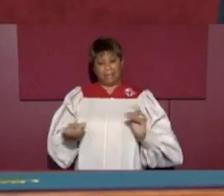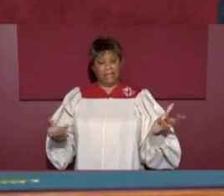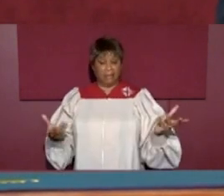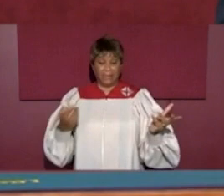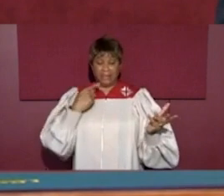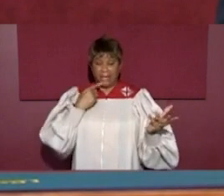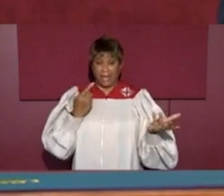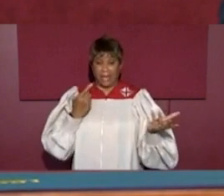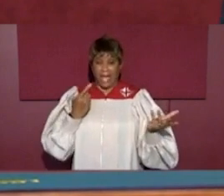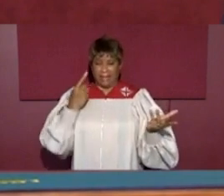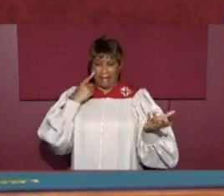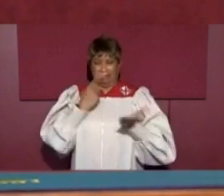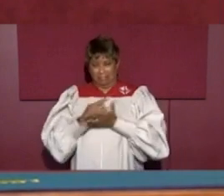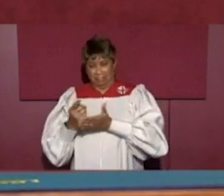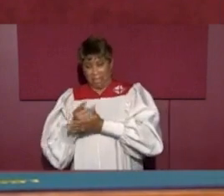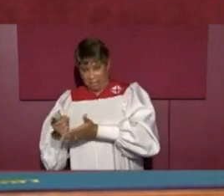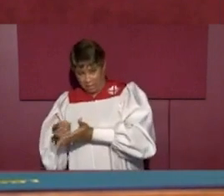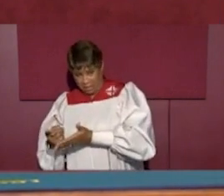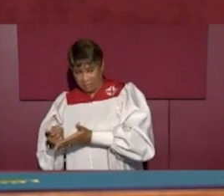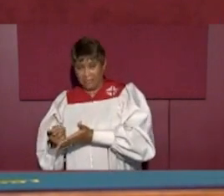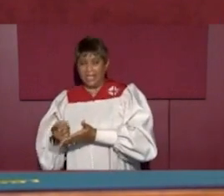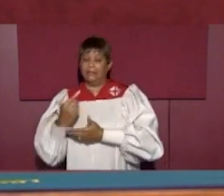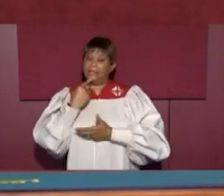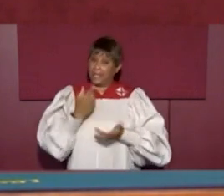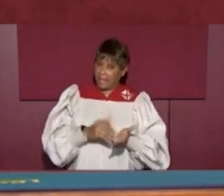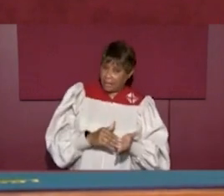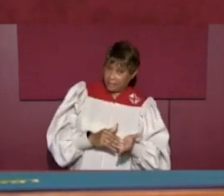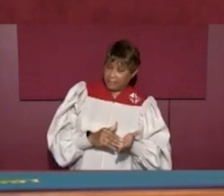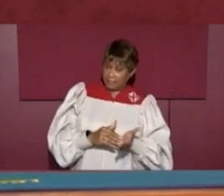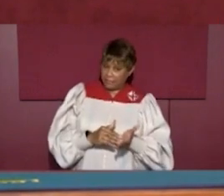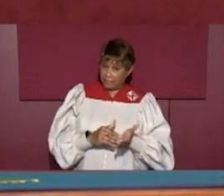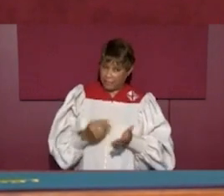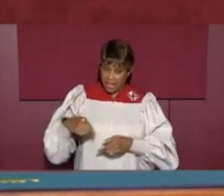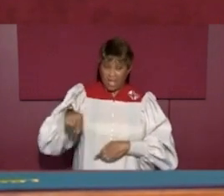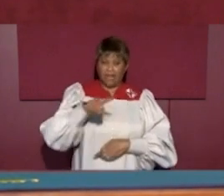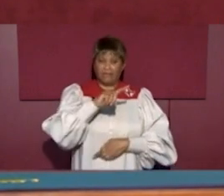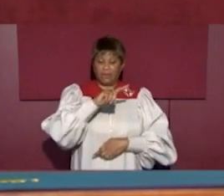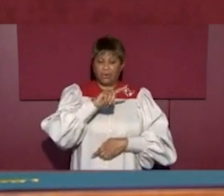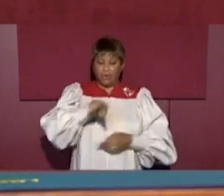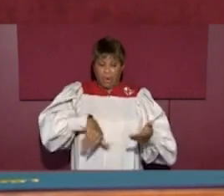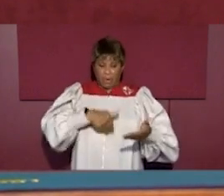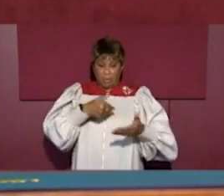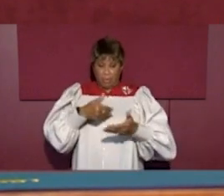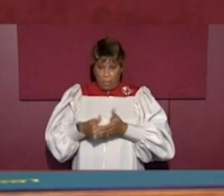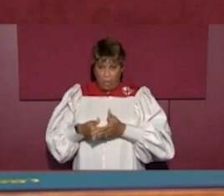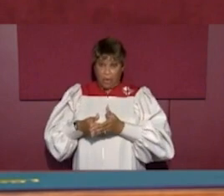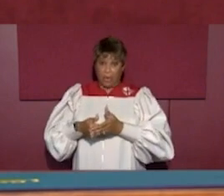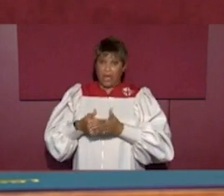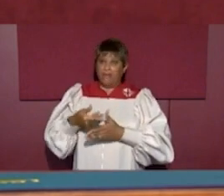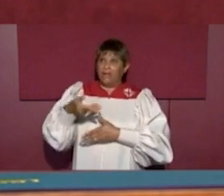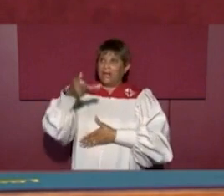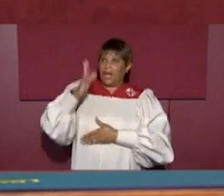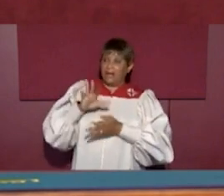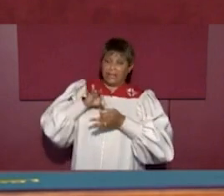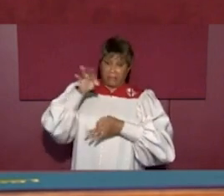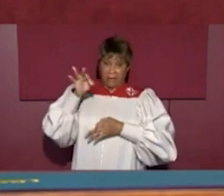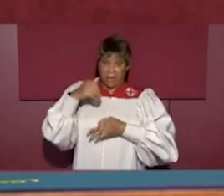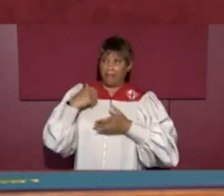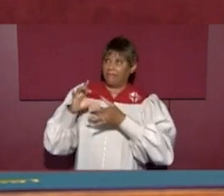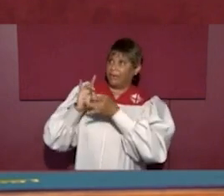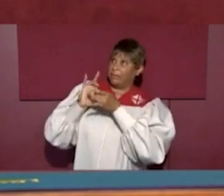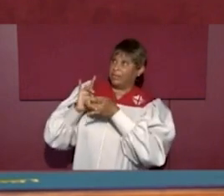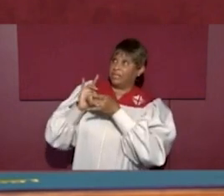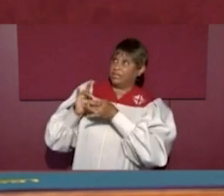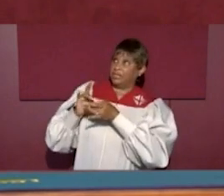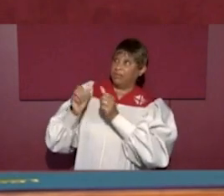statement nearly every week, and I will make it again. If you are born of God's Spirit, that is, you have a relationship with God